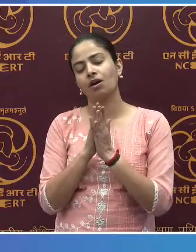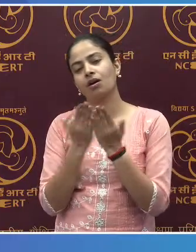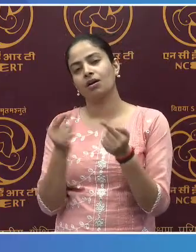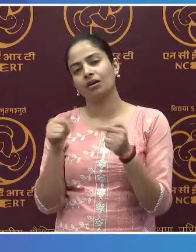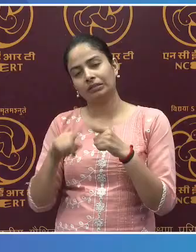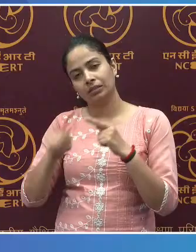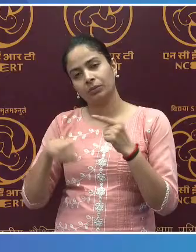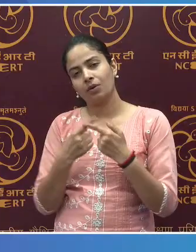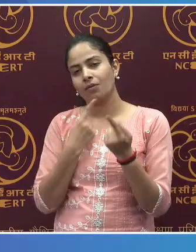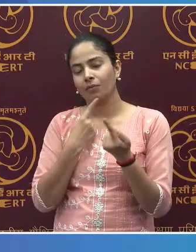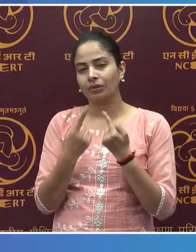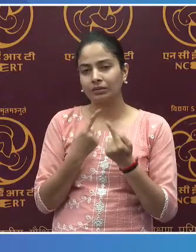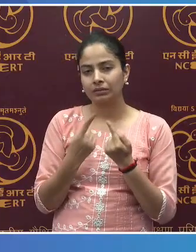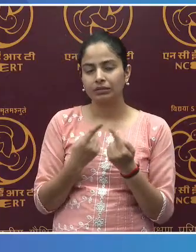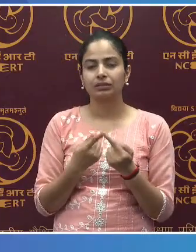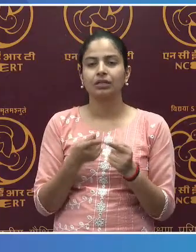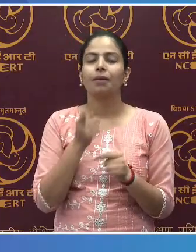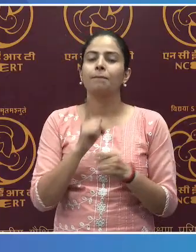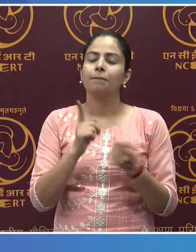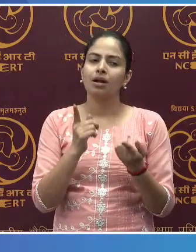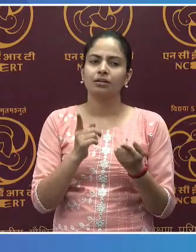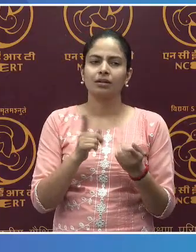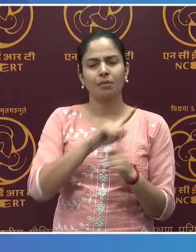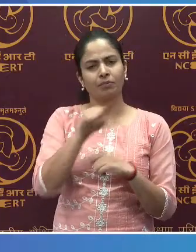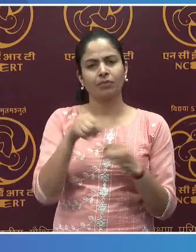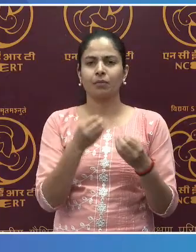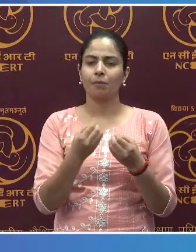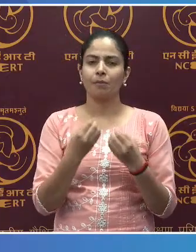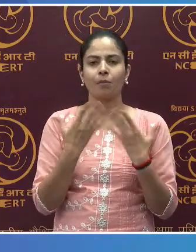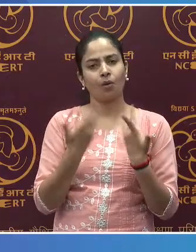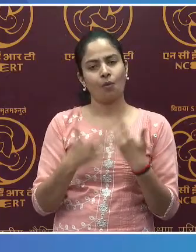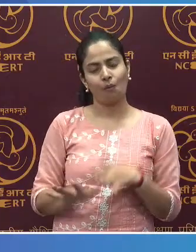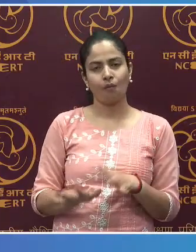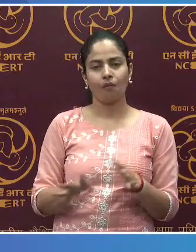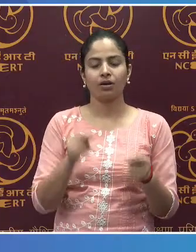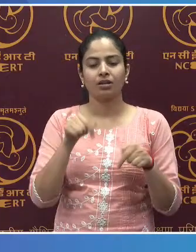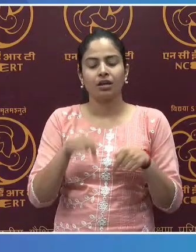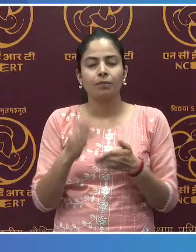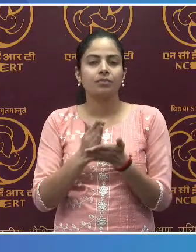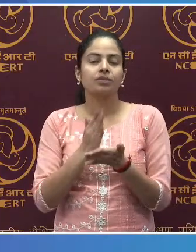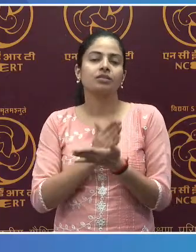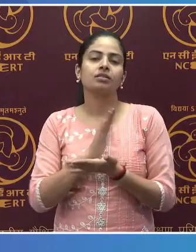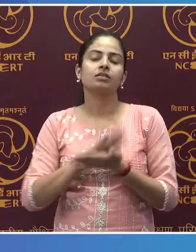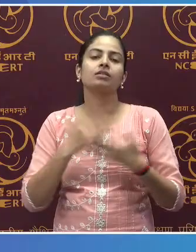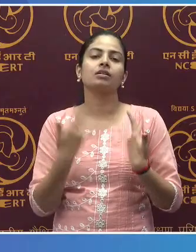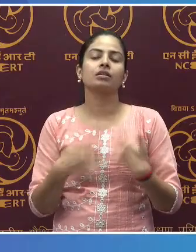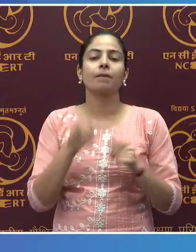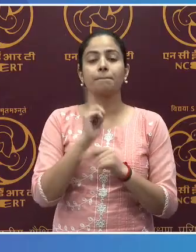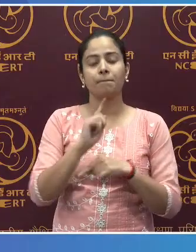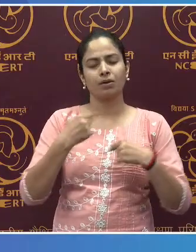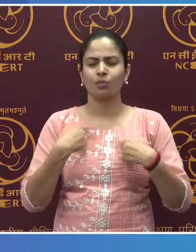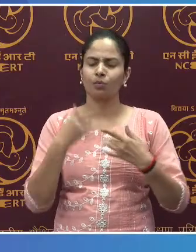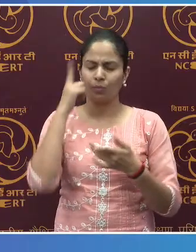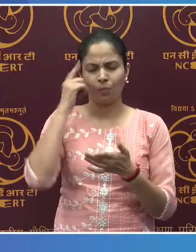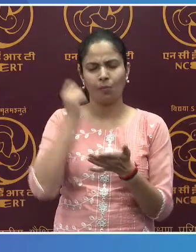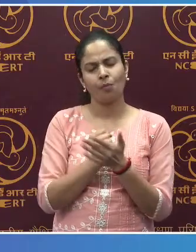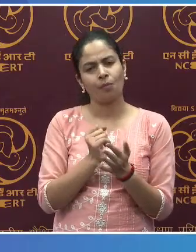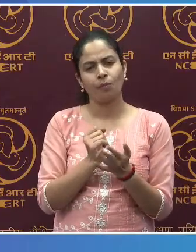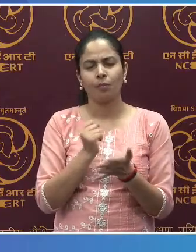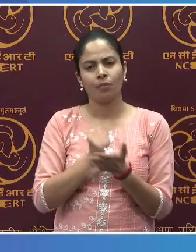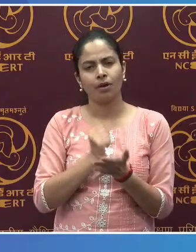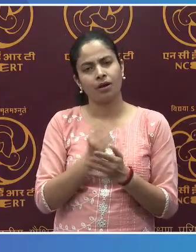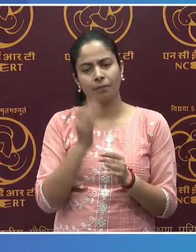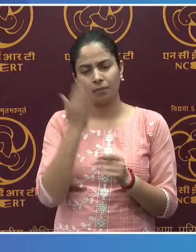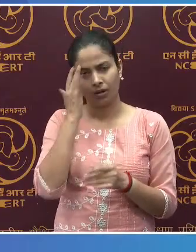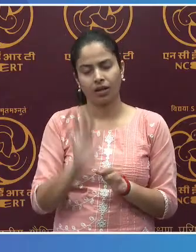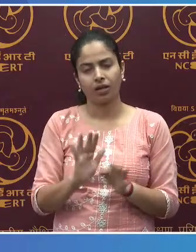book. But you've almost covered everything because we are running short of time, so we have to wind up the session over here. But I'm sure that it's better to buy